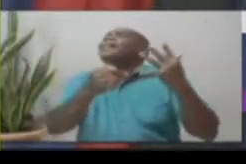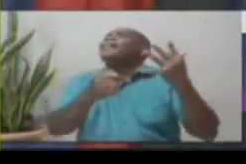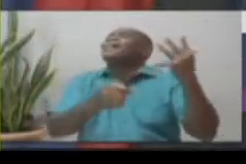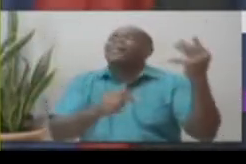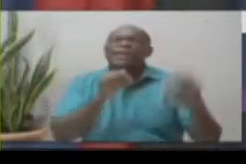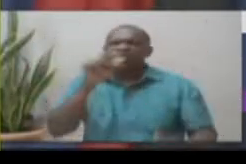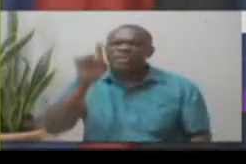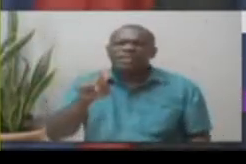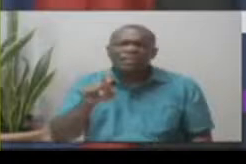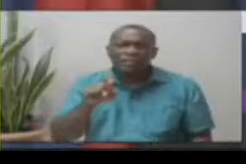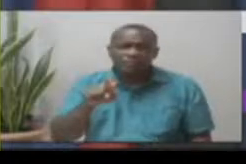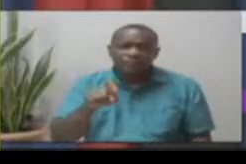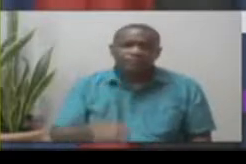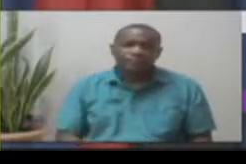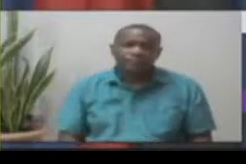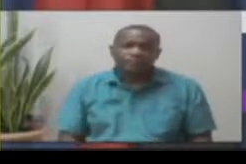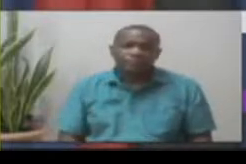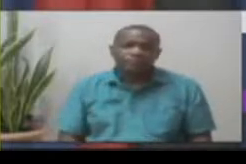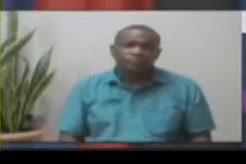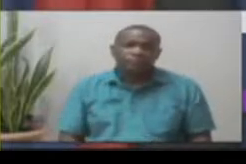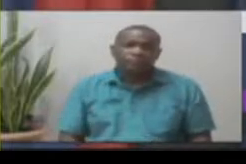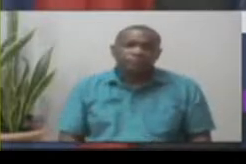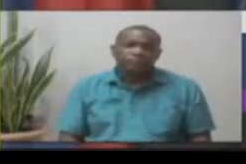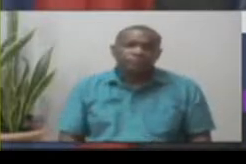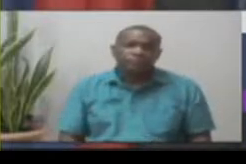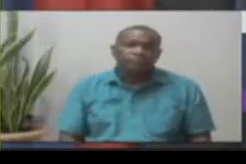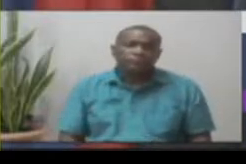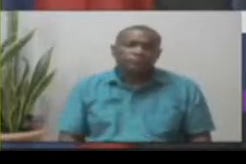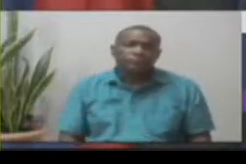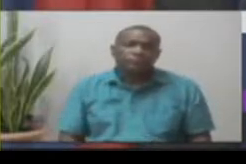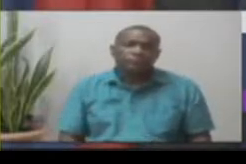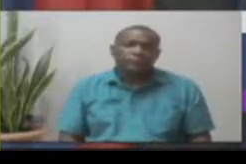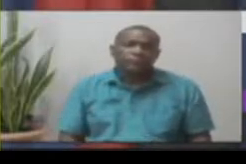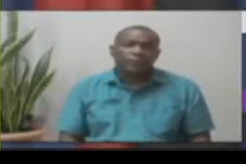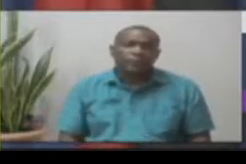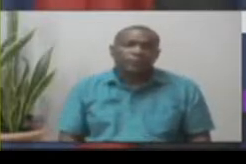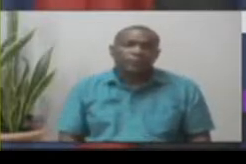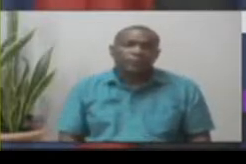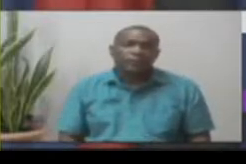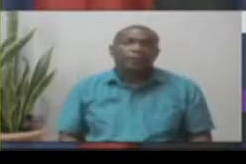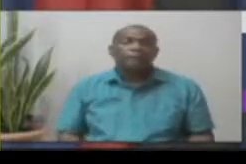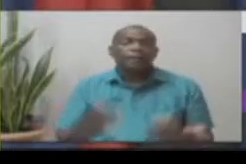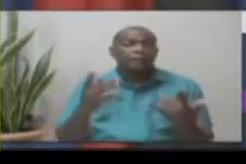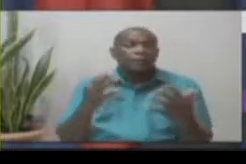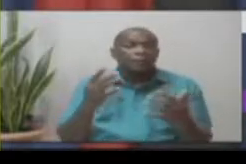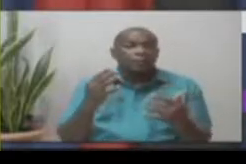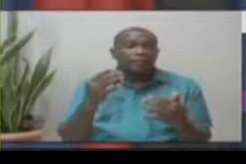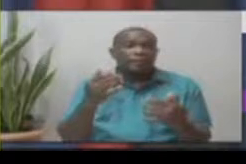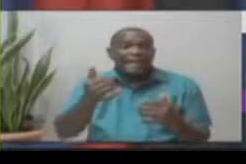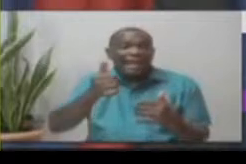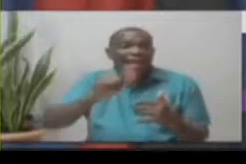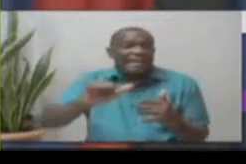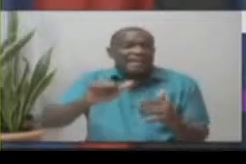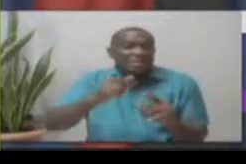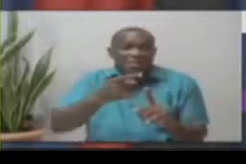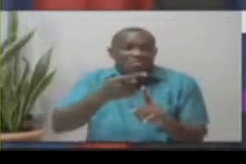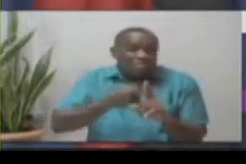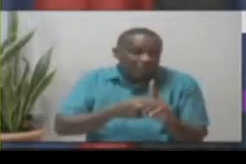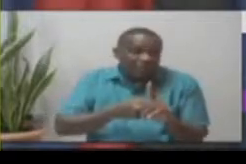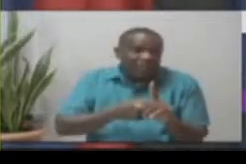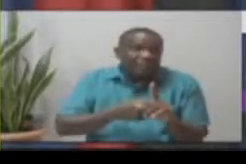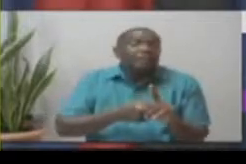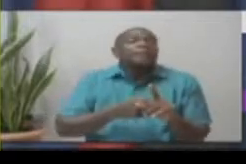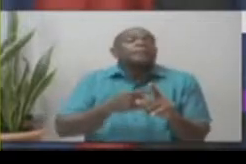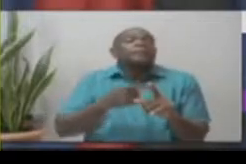the single largest check that I wrote in any 1 month for my constituency